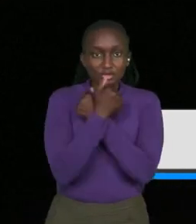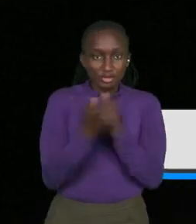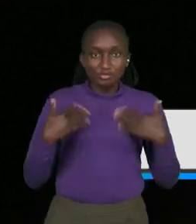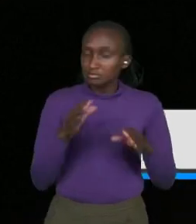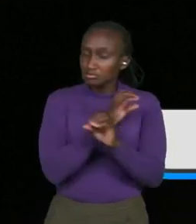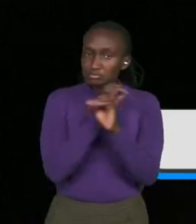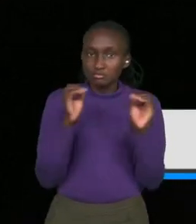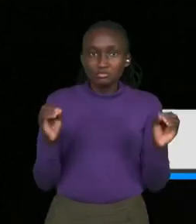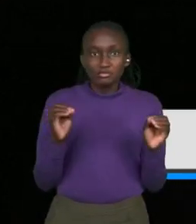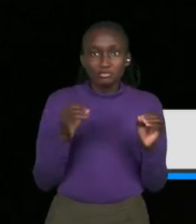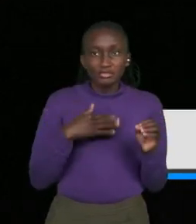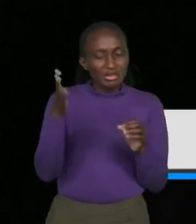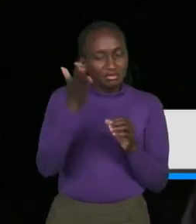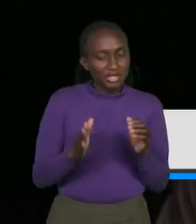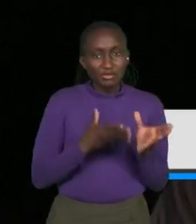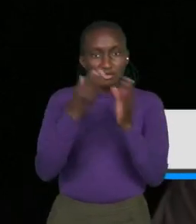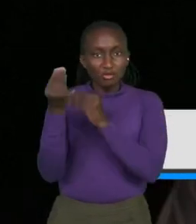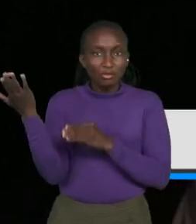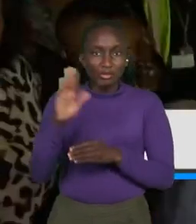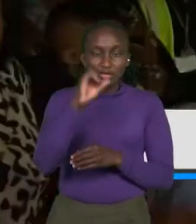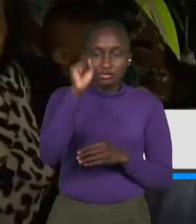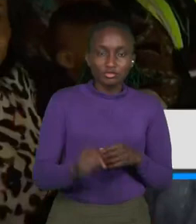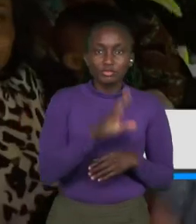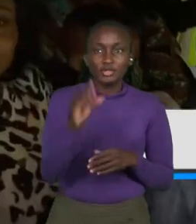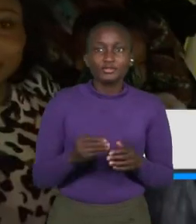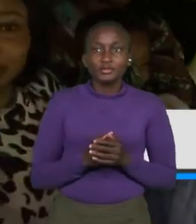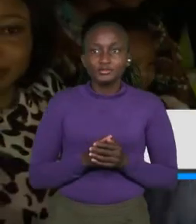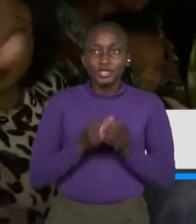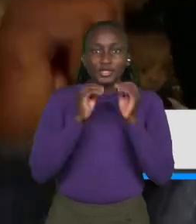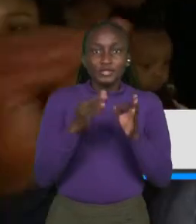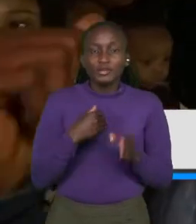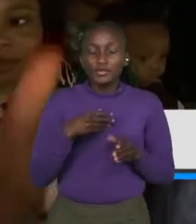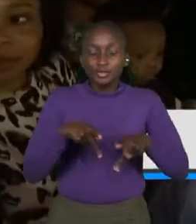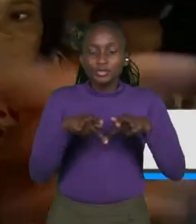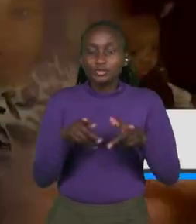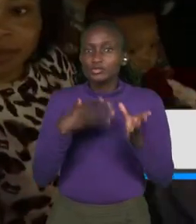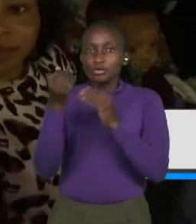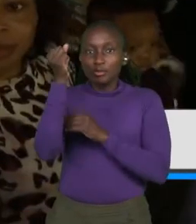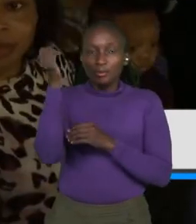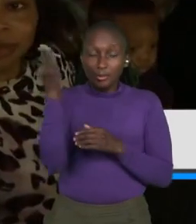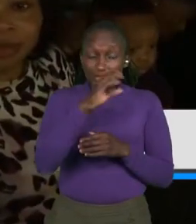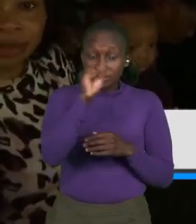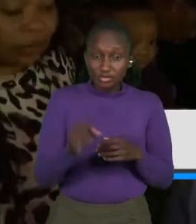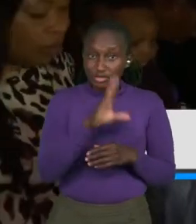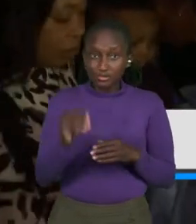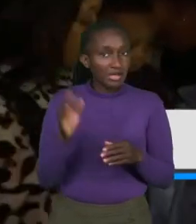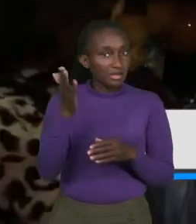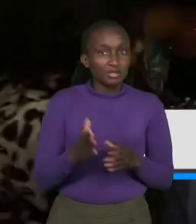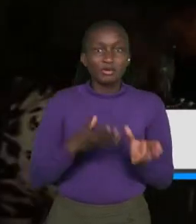situation. So I don't think I can able to return back to South Africa. If I have an opportunity now to go back to South Africa, I can never go there for my life.